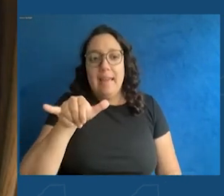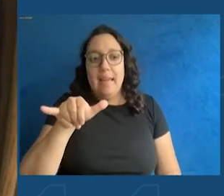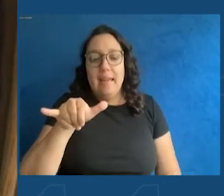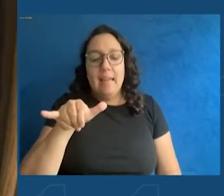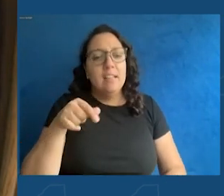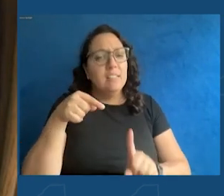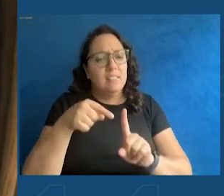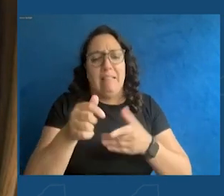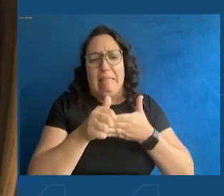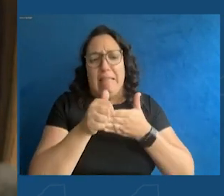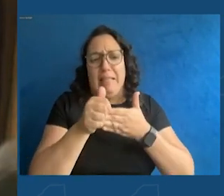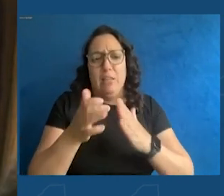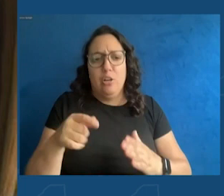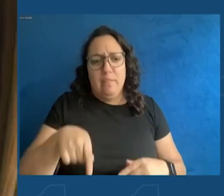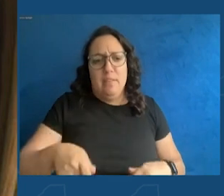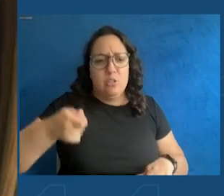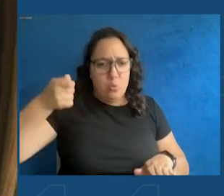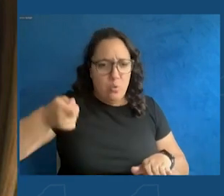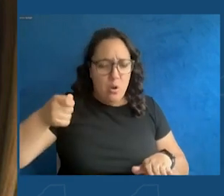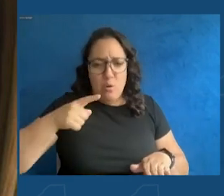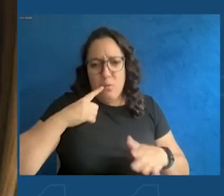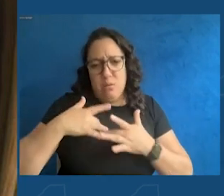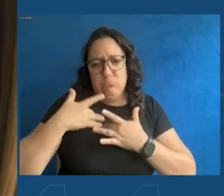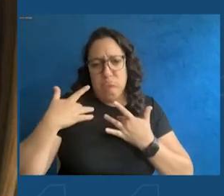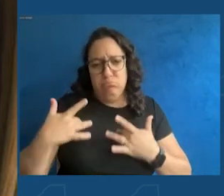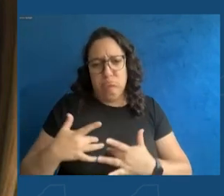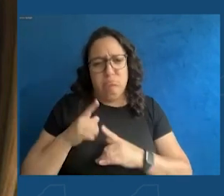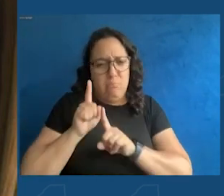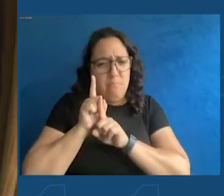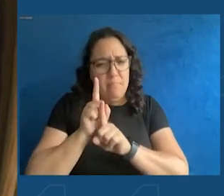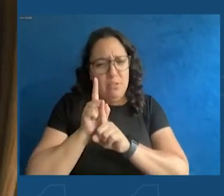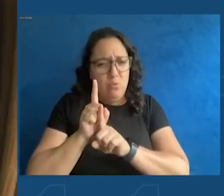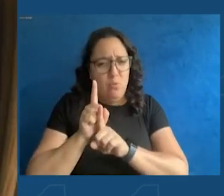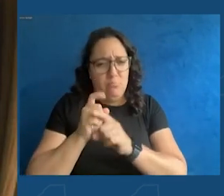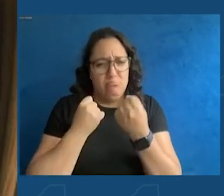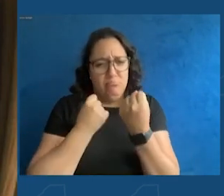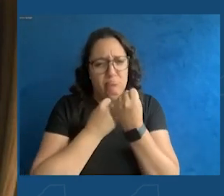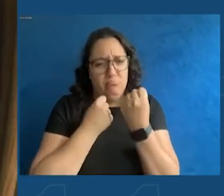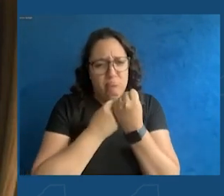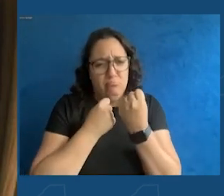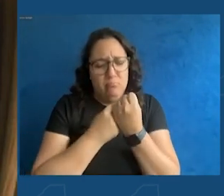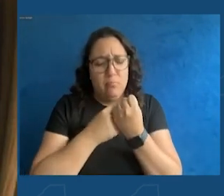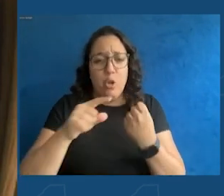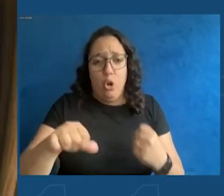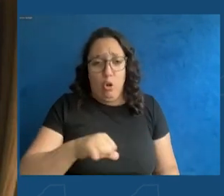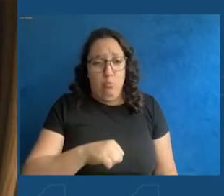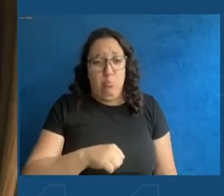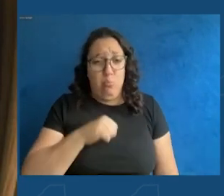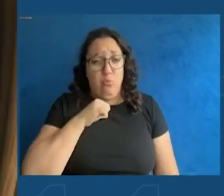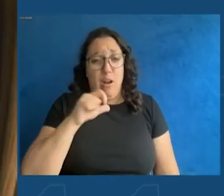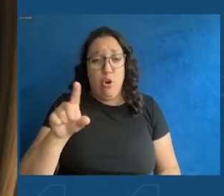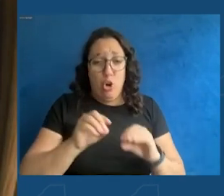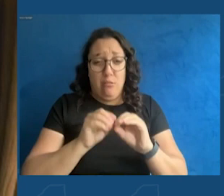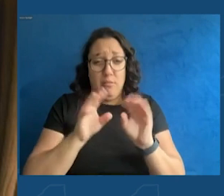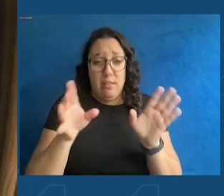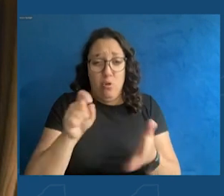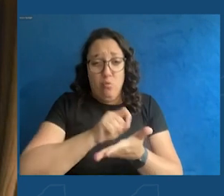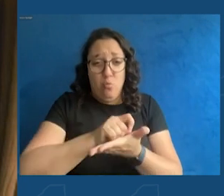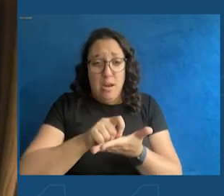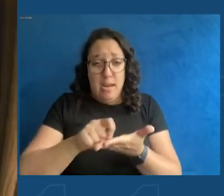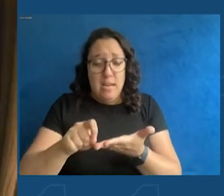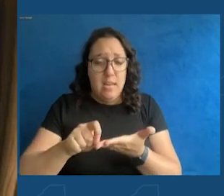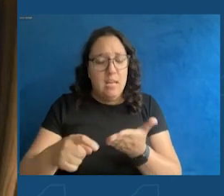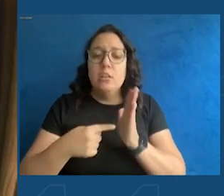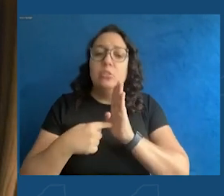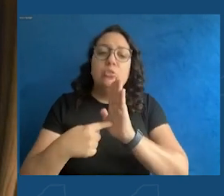court and a very generous mentor to me. Her pride in clear writing that told you not just what the legal rule was,